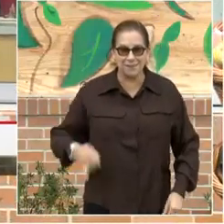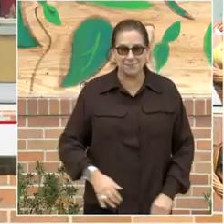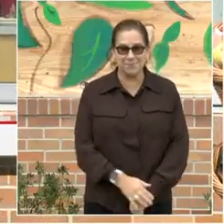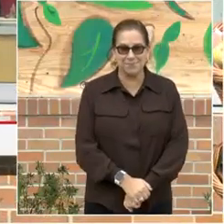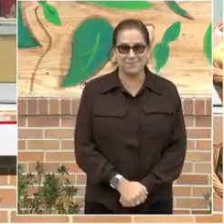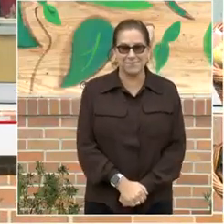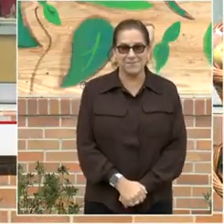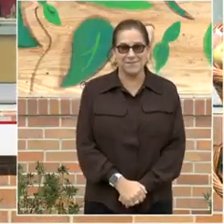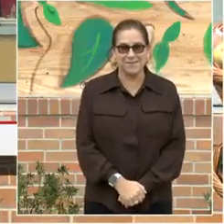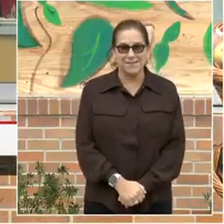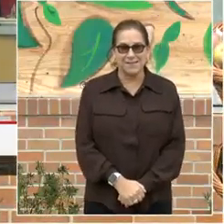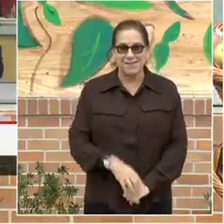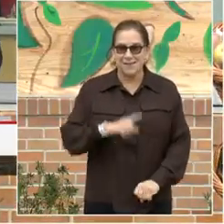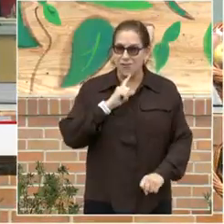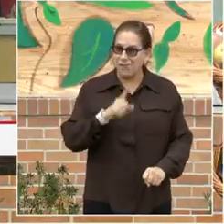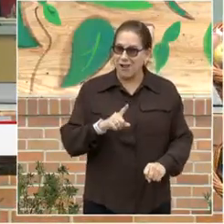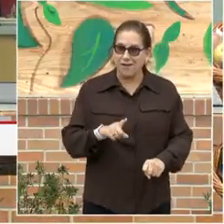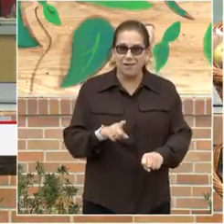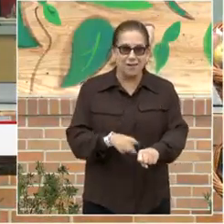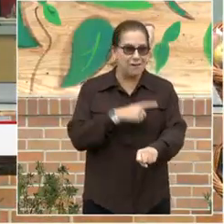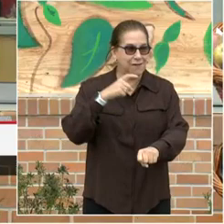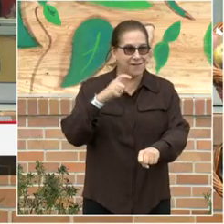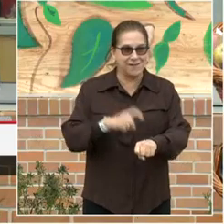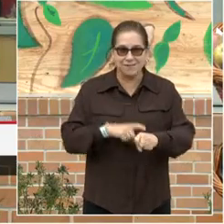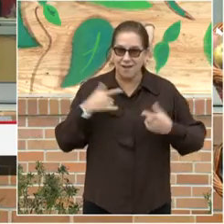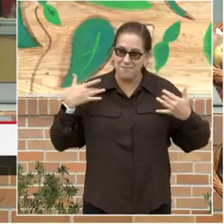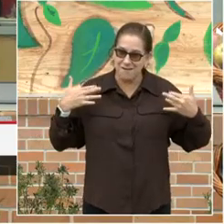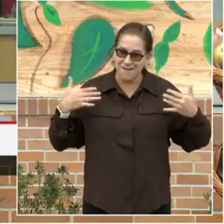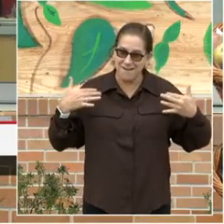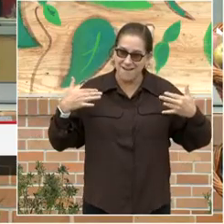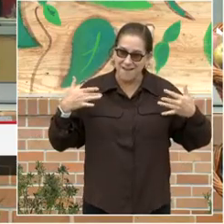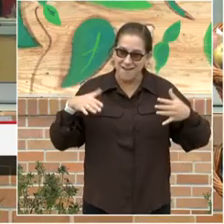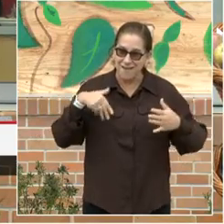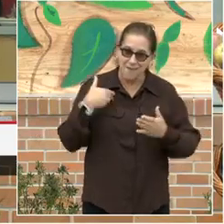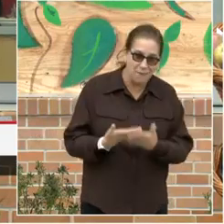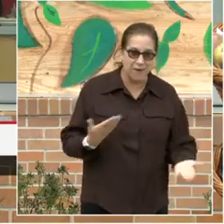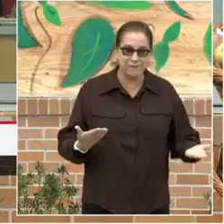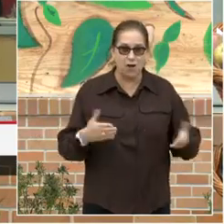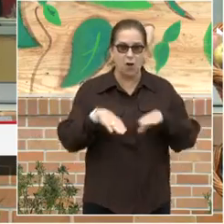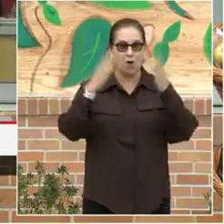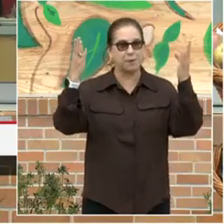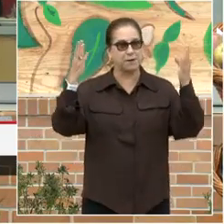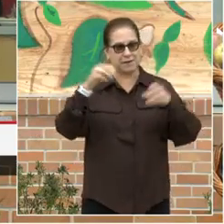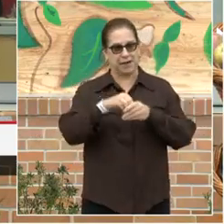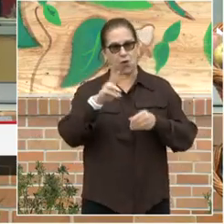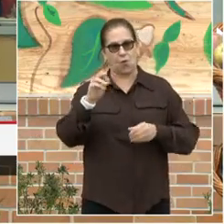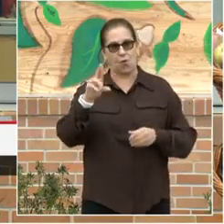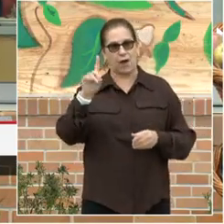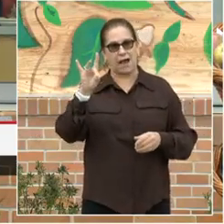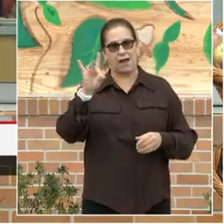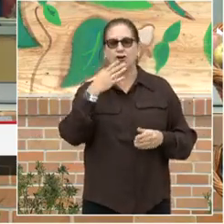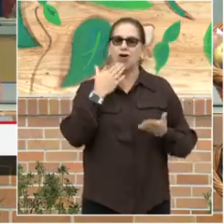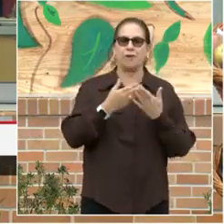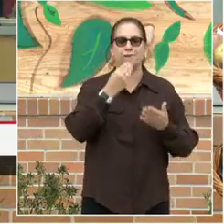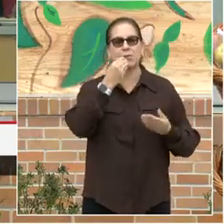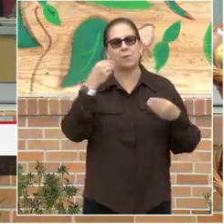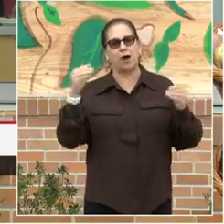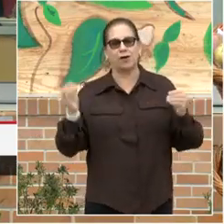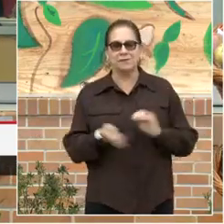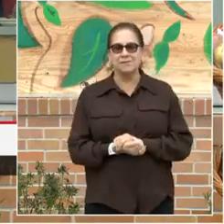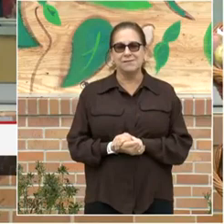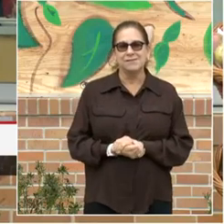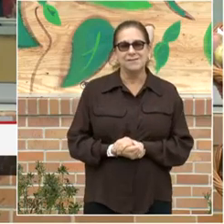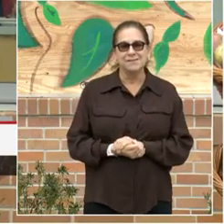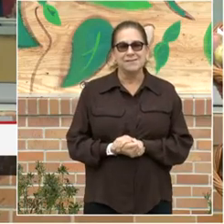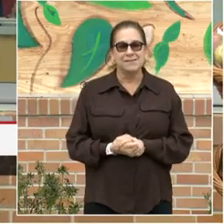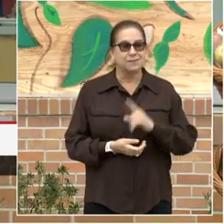It's been a long journey to get here to the grand opening of Ward 8's newest grocery store, Good Food Markets. Thank you, Commissioner